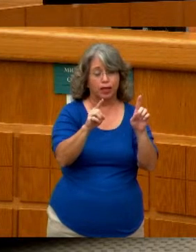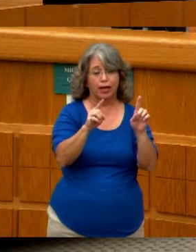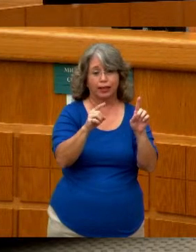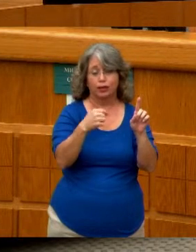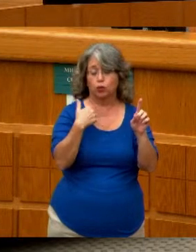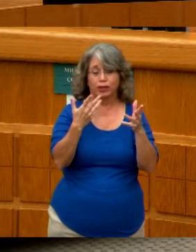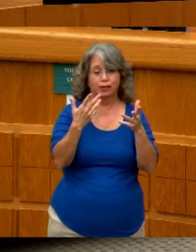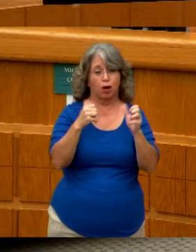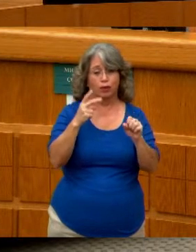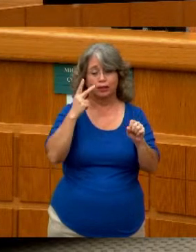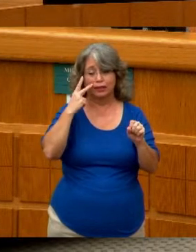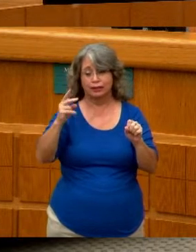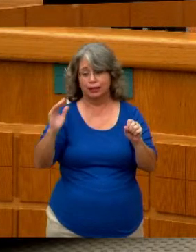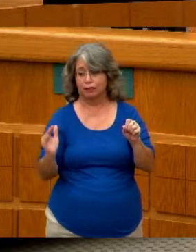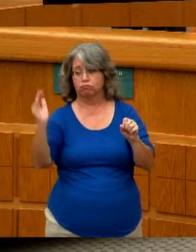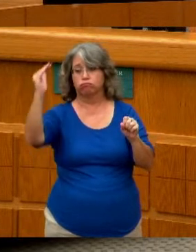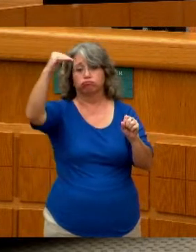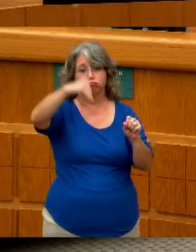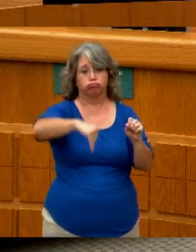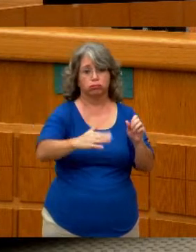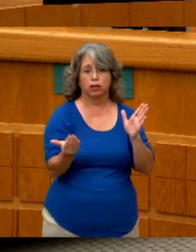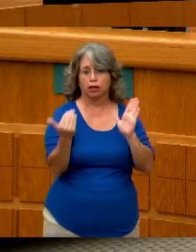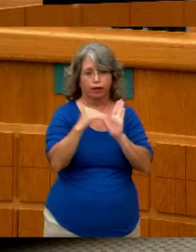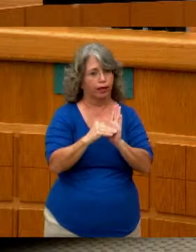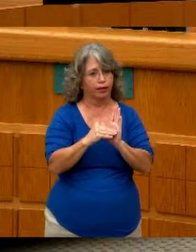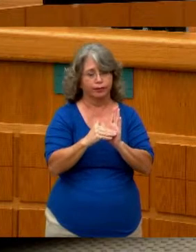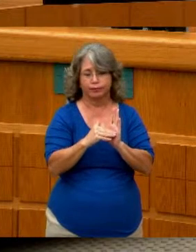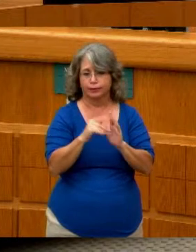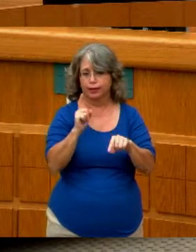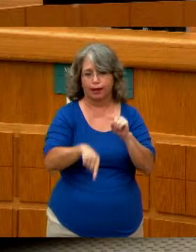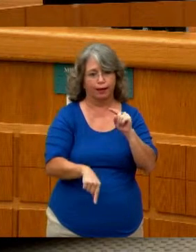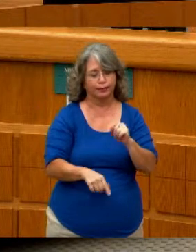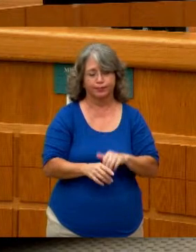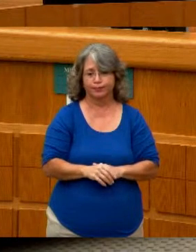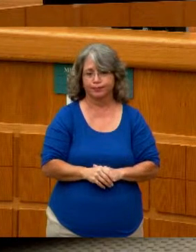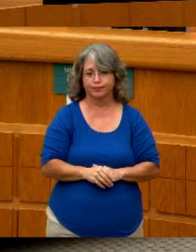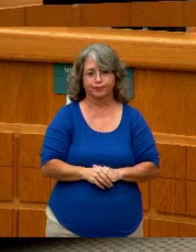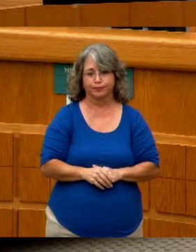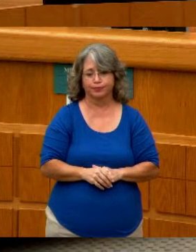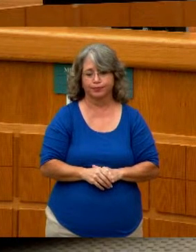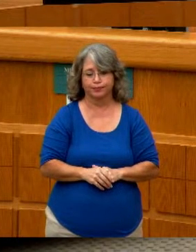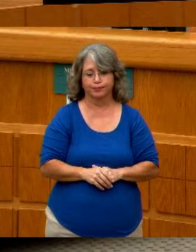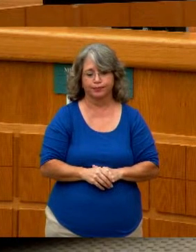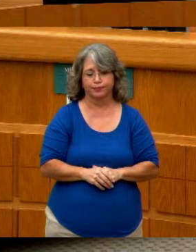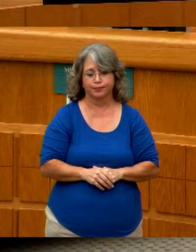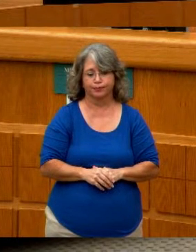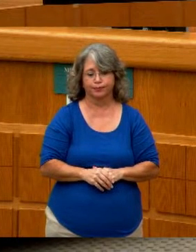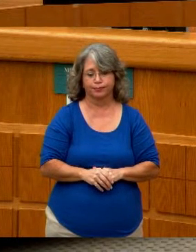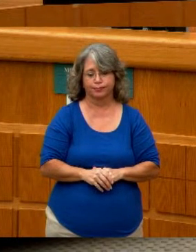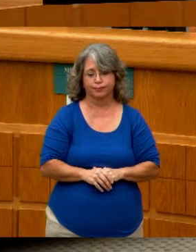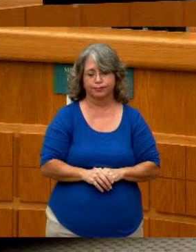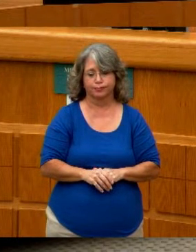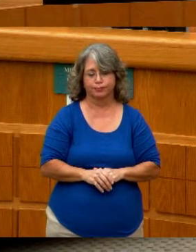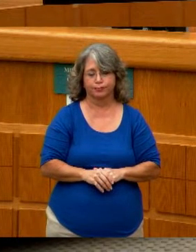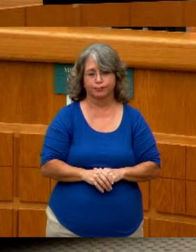looks very small right now, but we do not want to see that happen again.